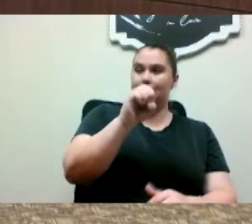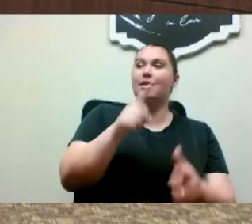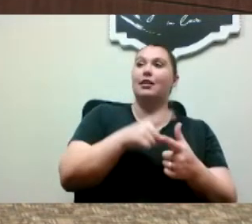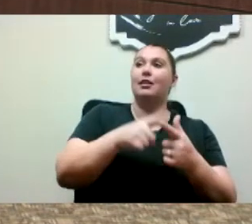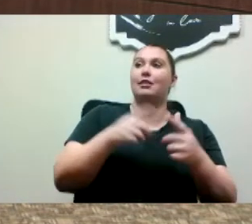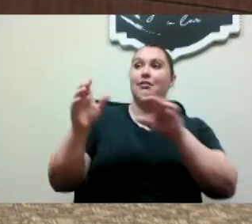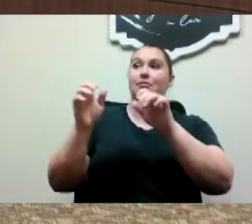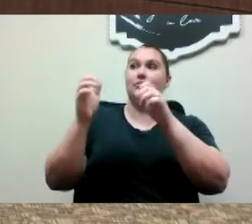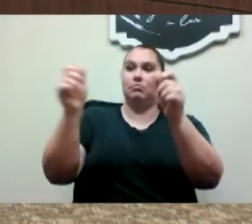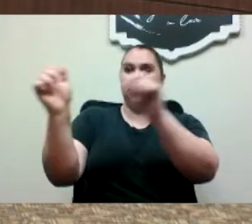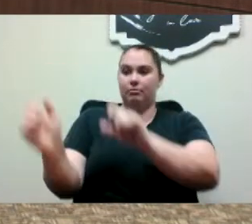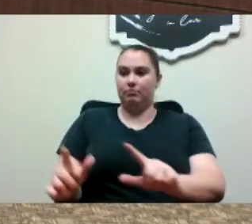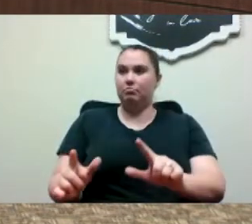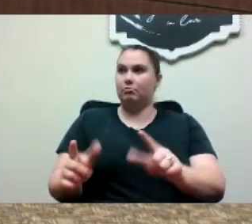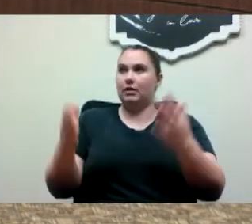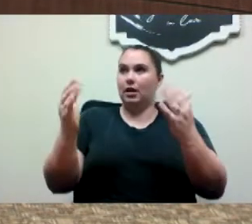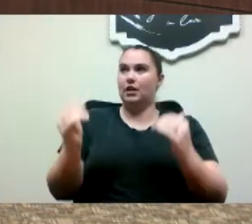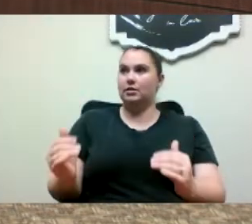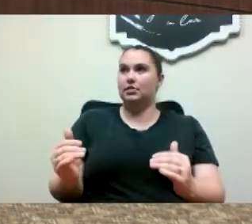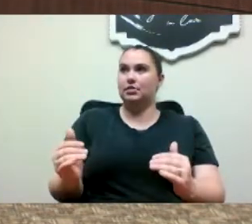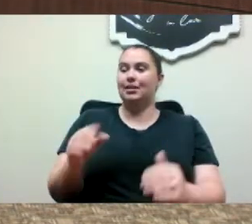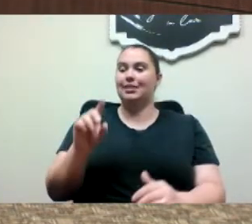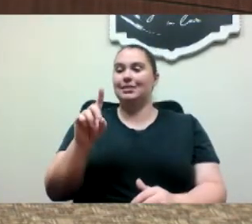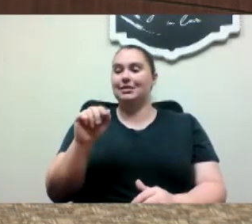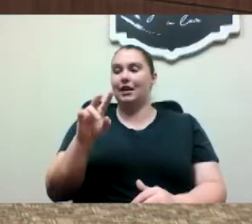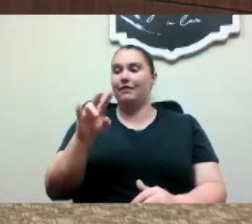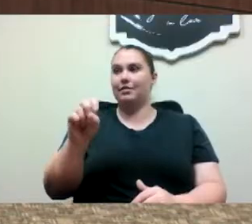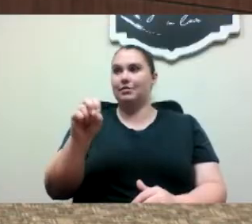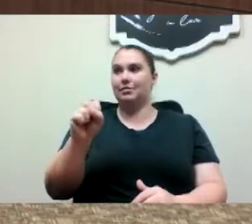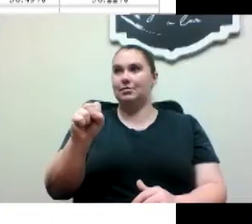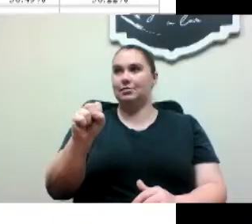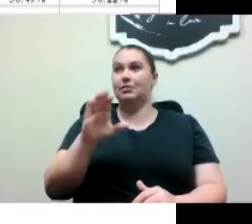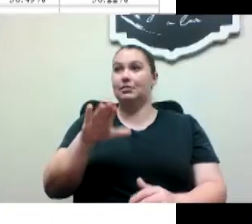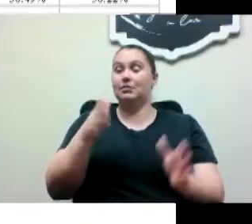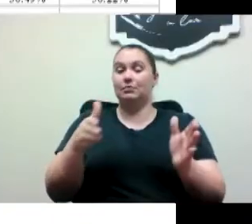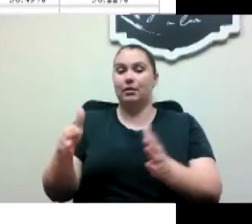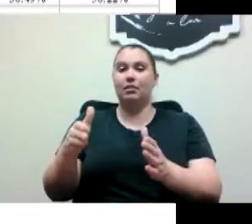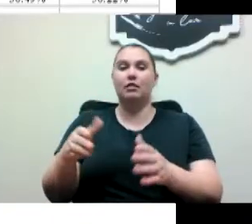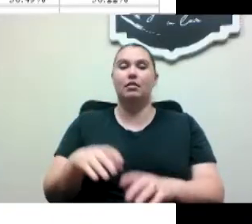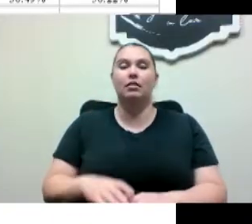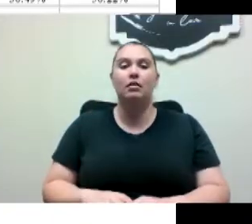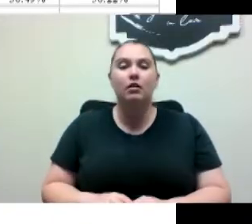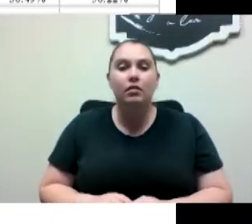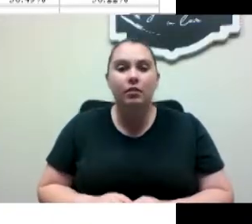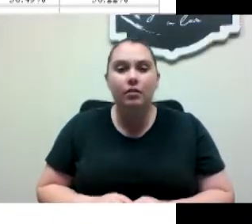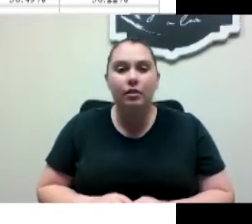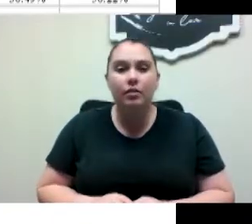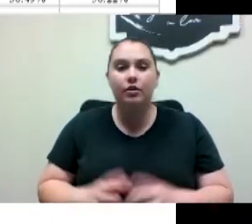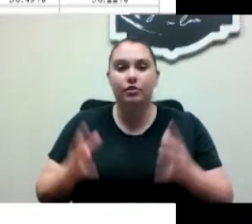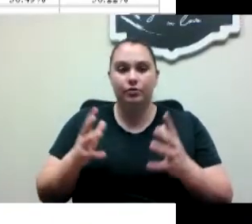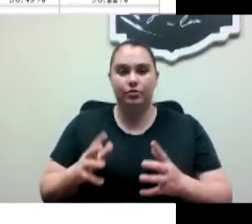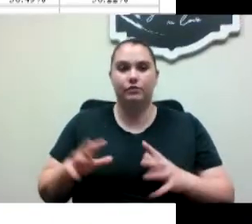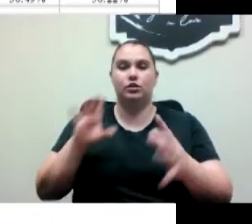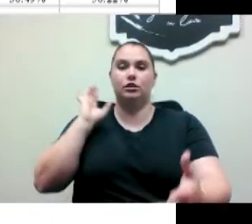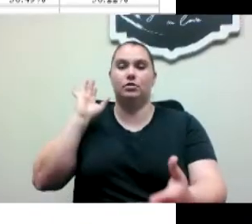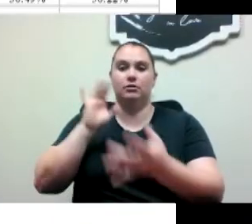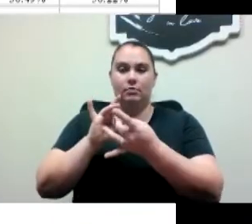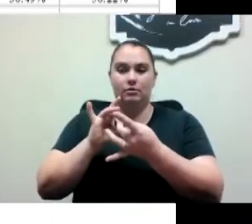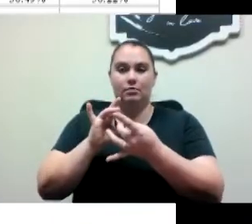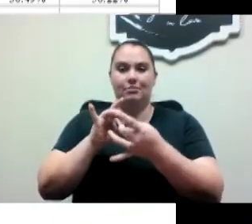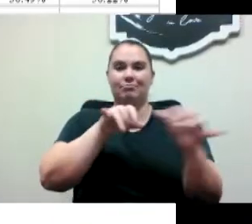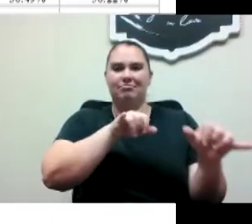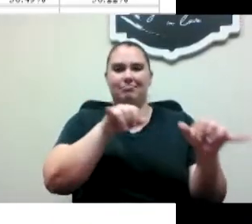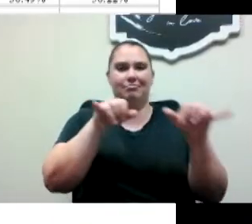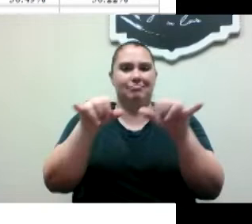next slide. Davis plan with precinct changes, max variation 1633, same